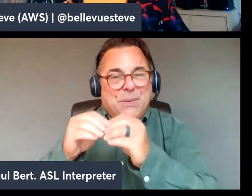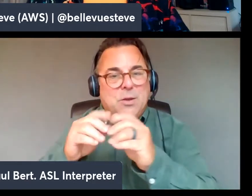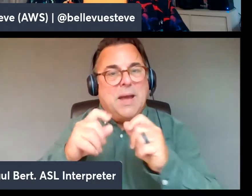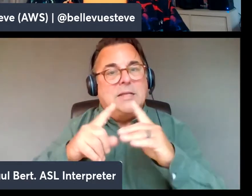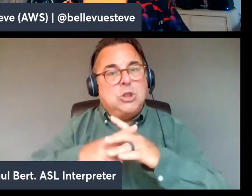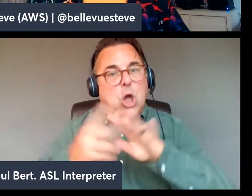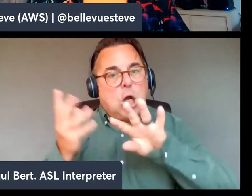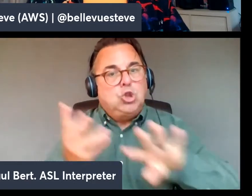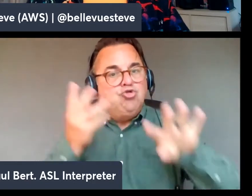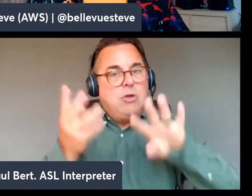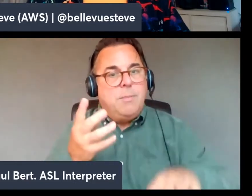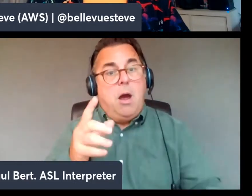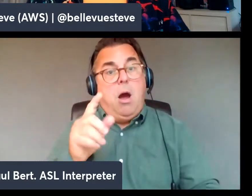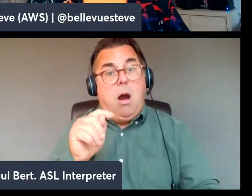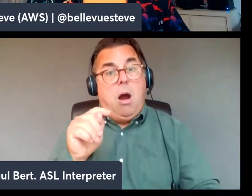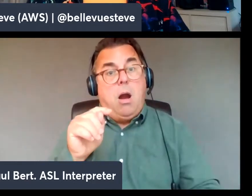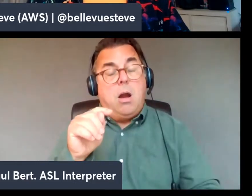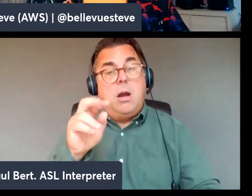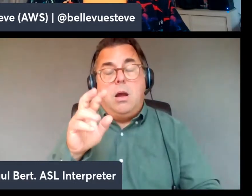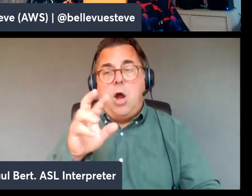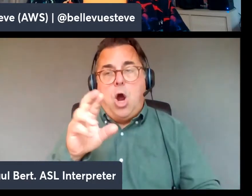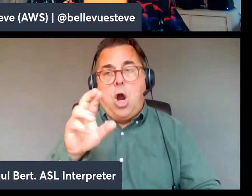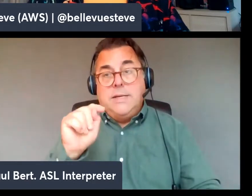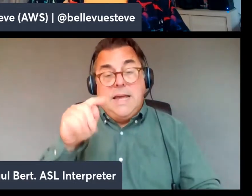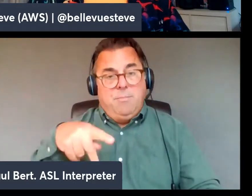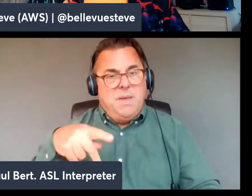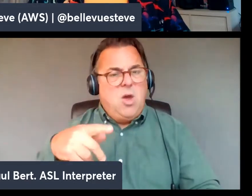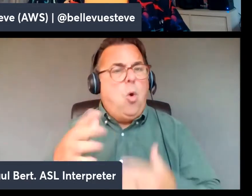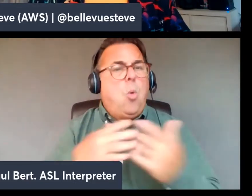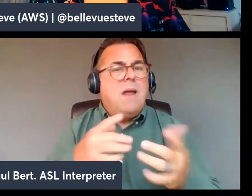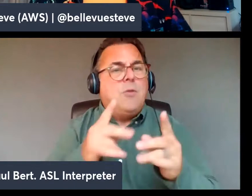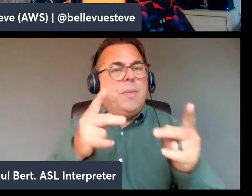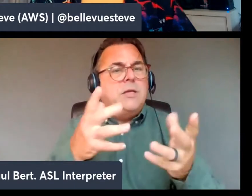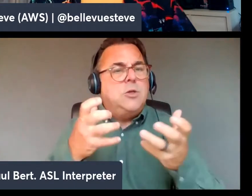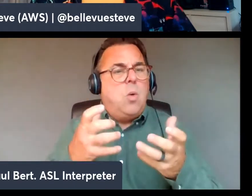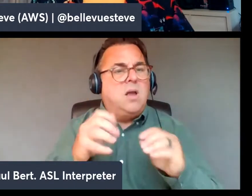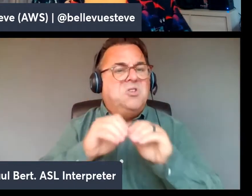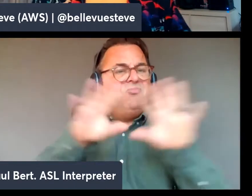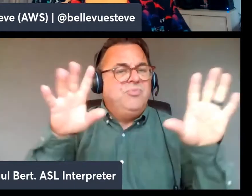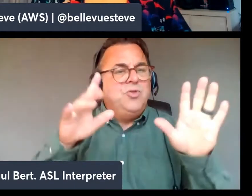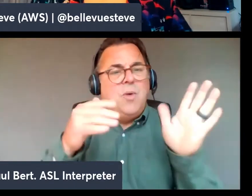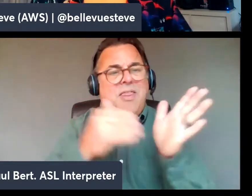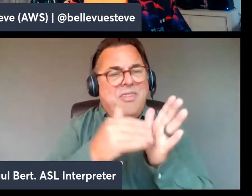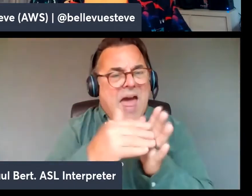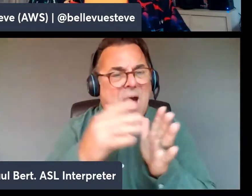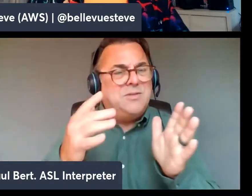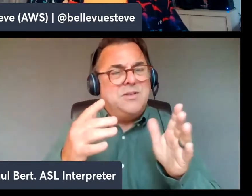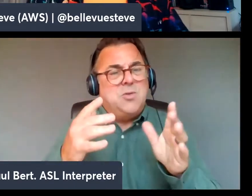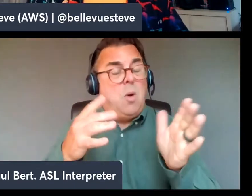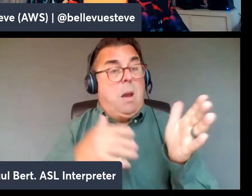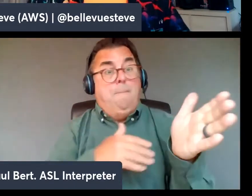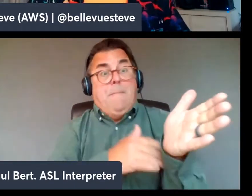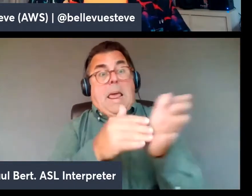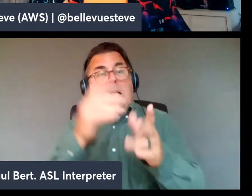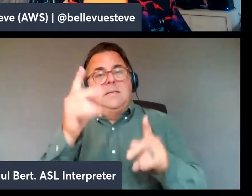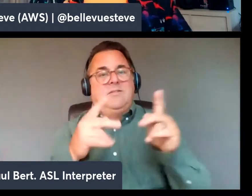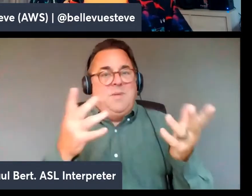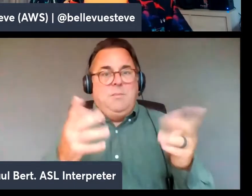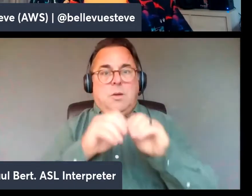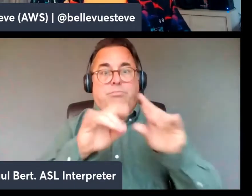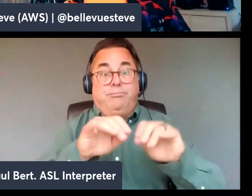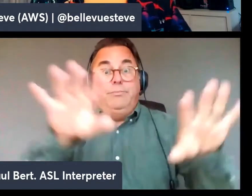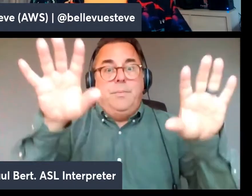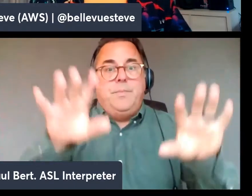an RTMP or a destination of your choice to get out to thousands or billions of viewers. You